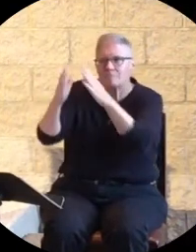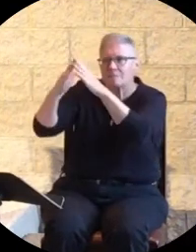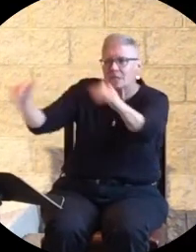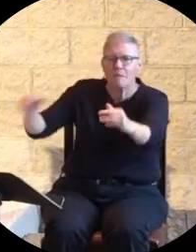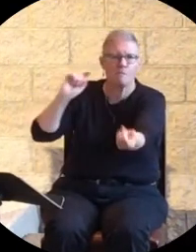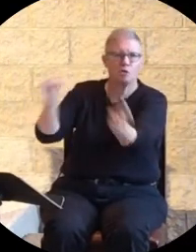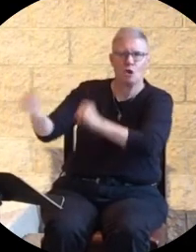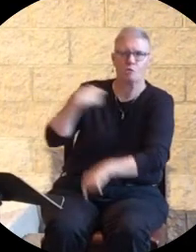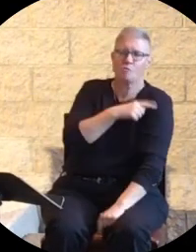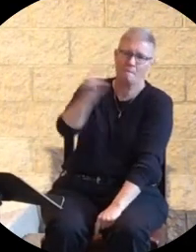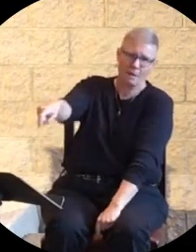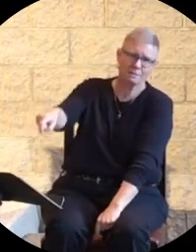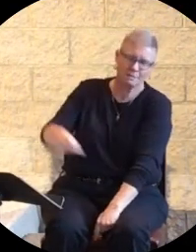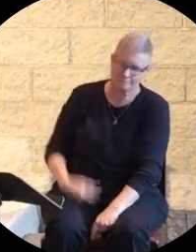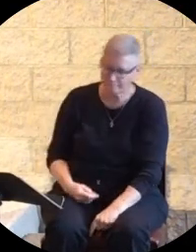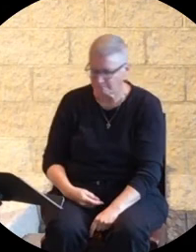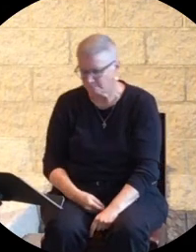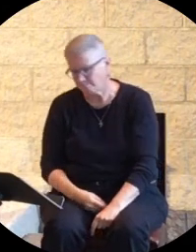system.